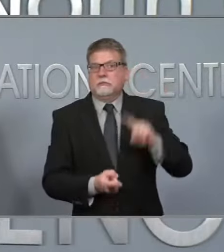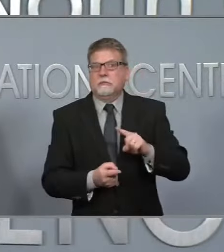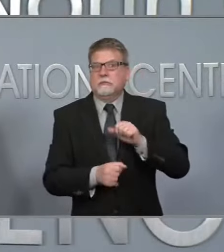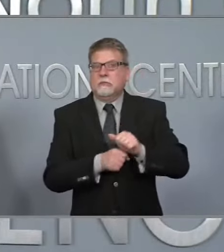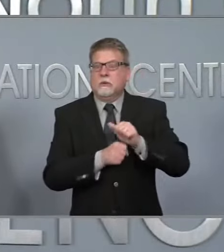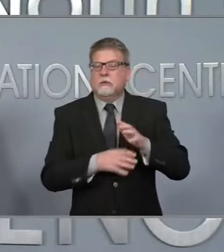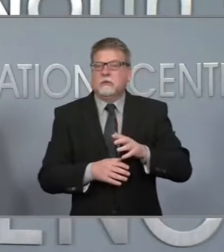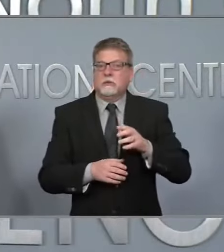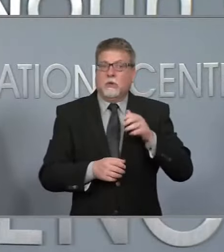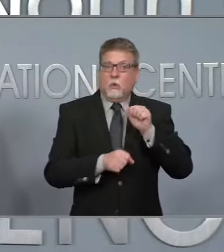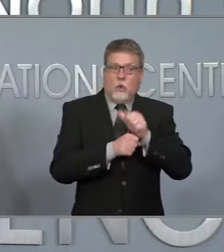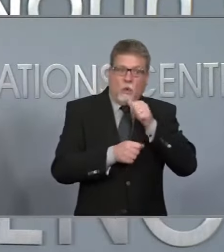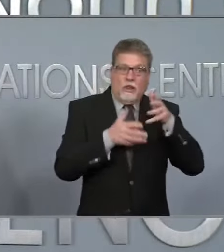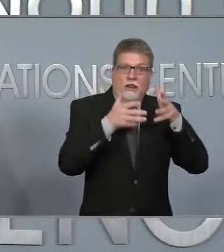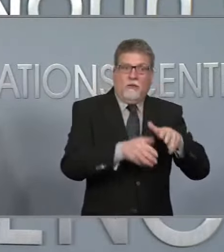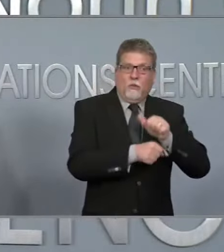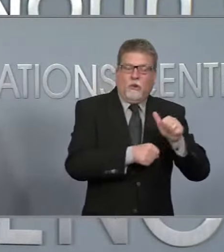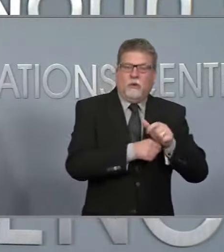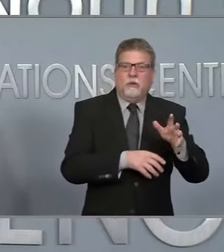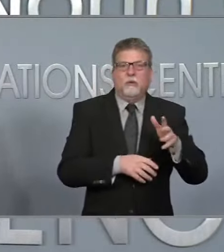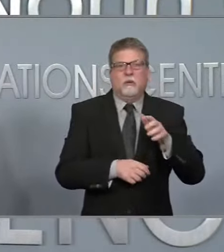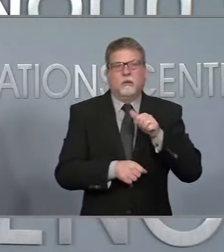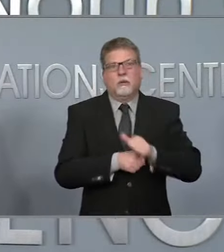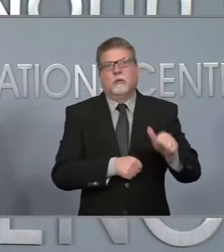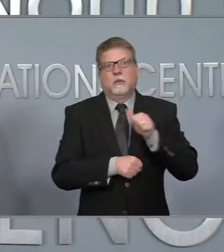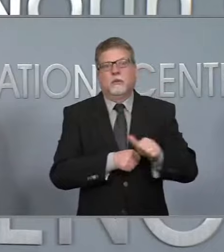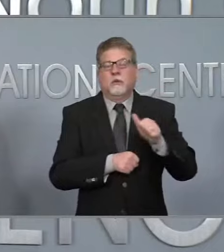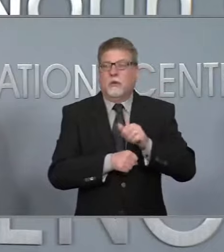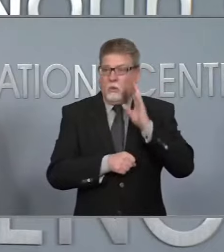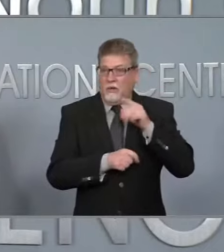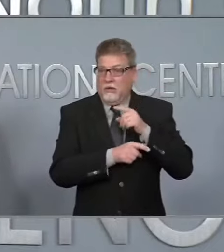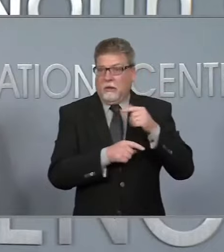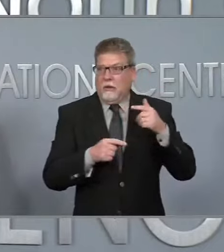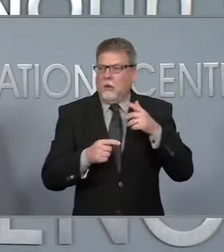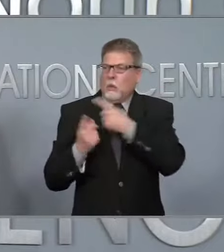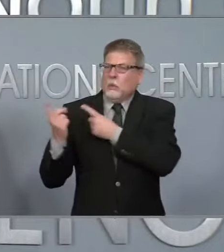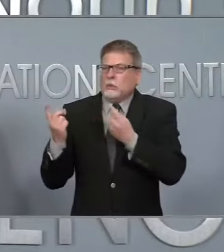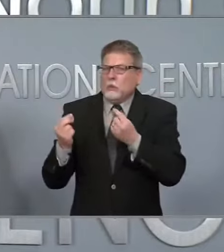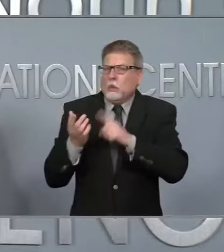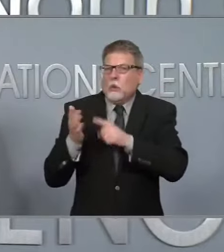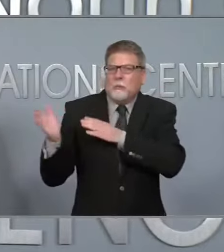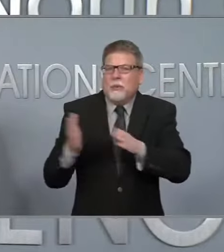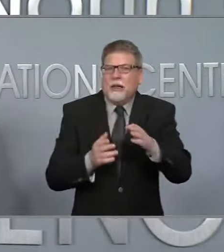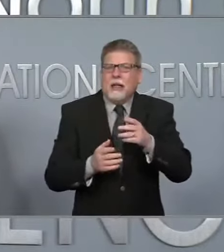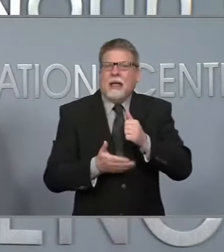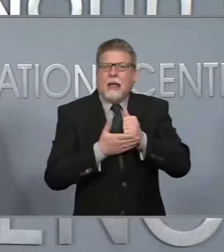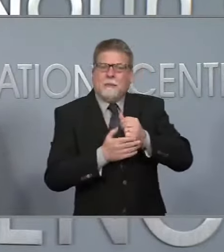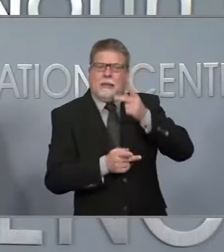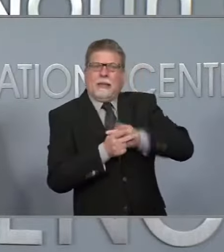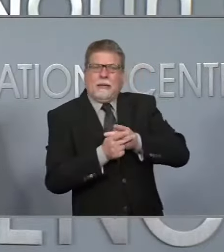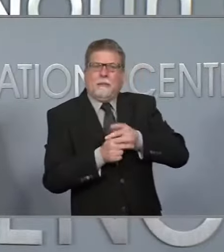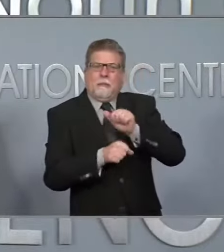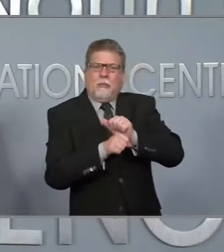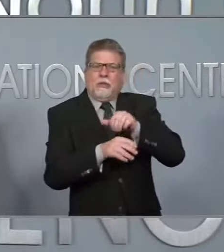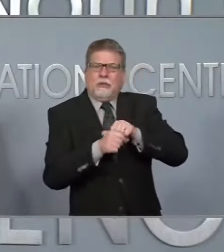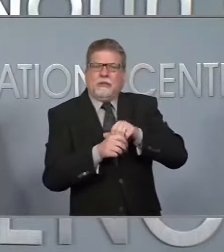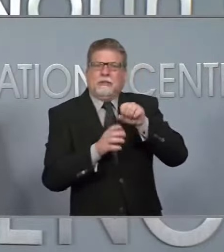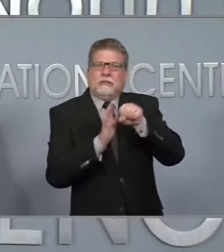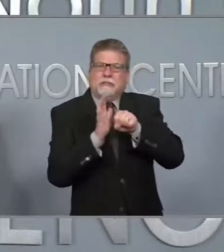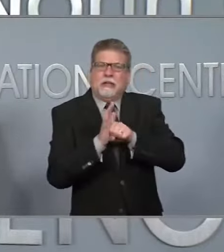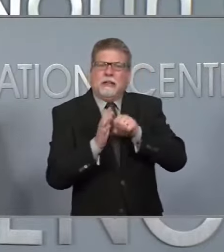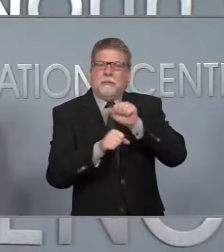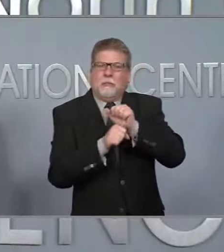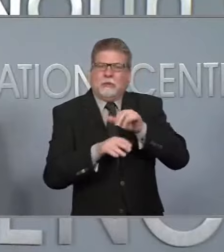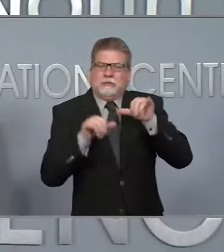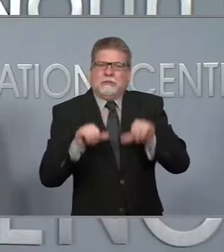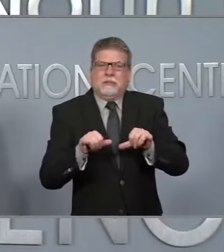that are still there aren't looking to leave or work somewhere else? Well, thank you for raising this and for your